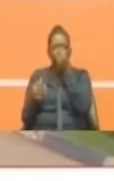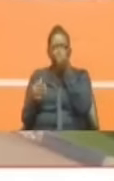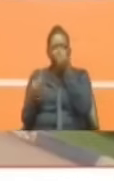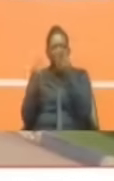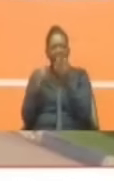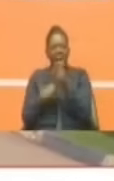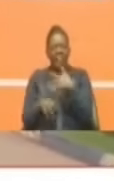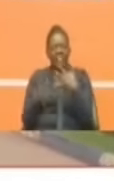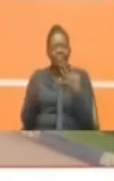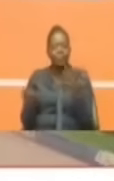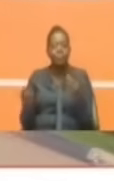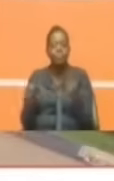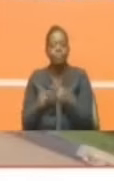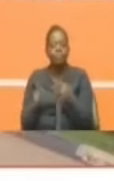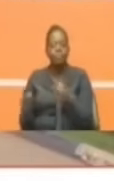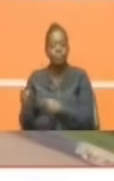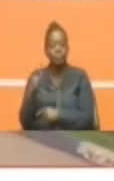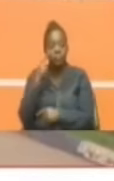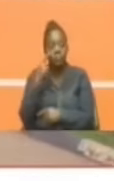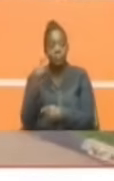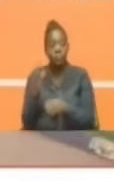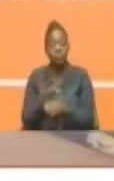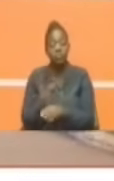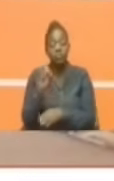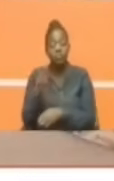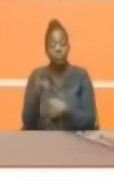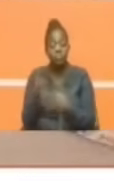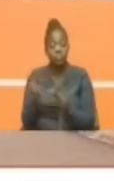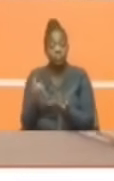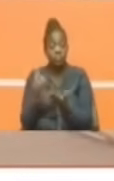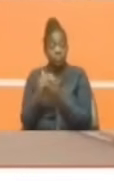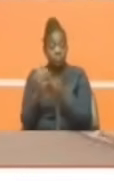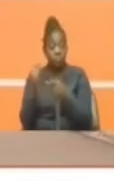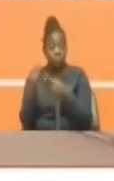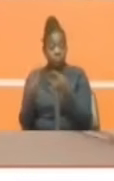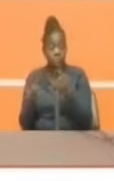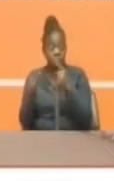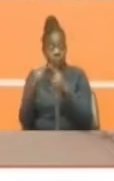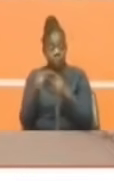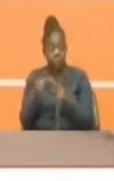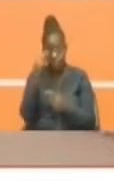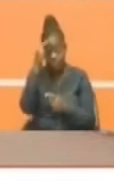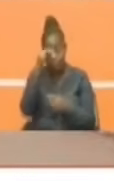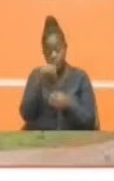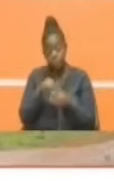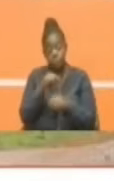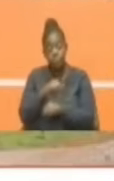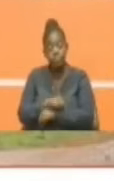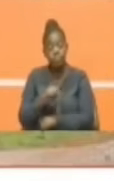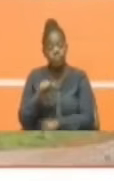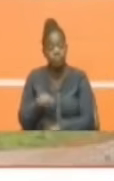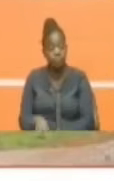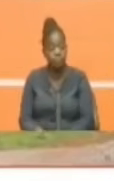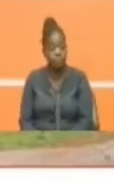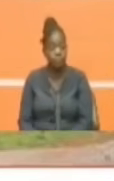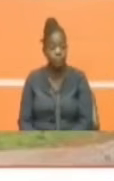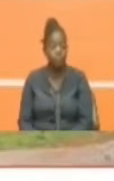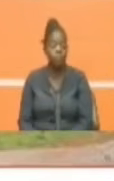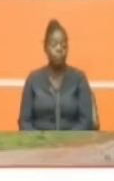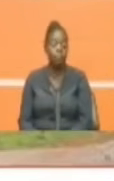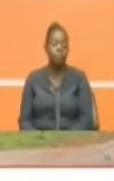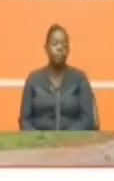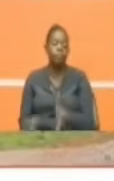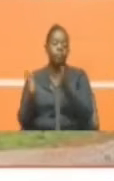ategeeza nti amaze emyaka egisoba 10 ng'alangira ku bukedde TV ekimuyambye okwogera ku mundu gw'abayize mu ssomero lye njozaayoza